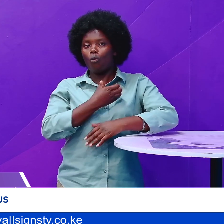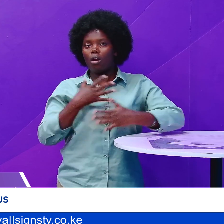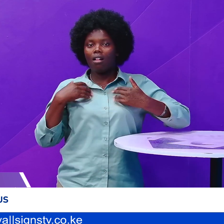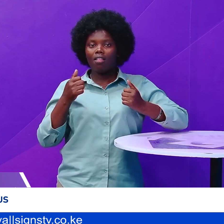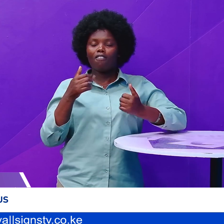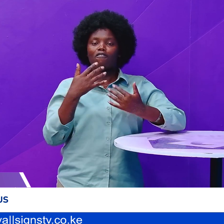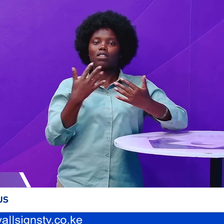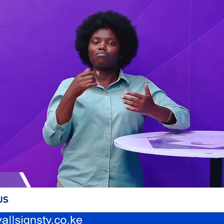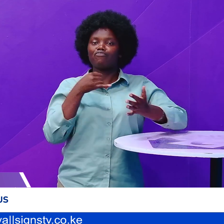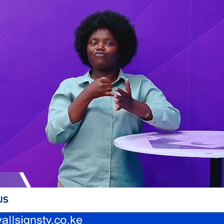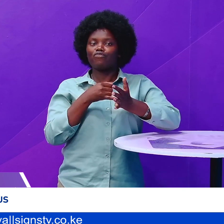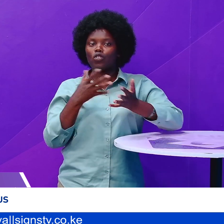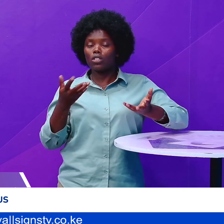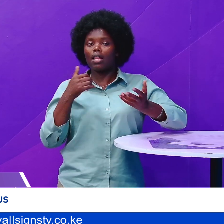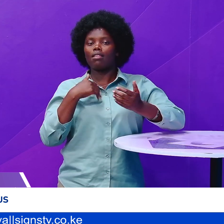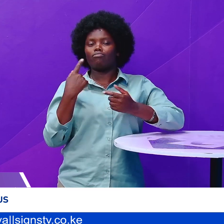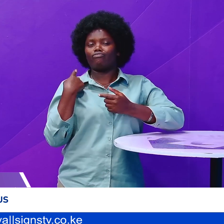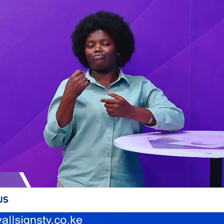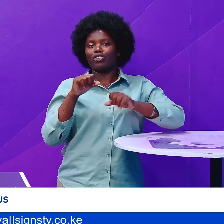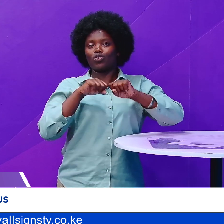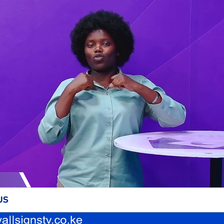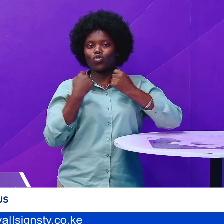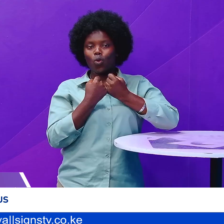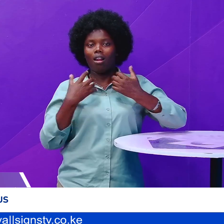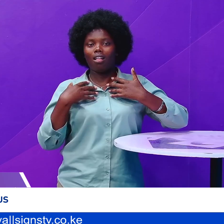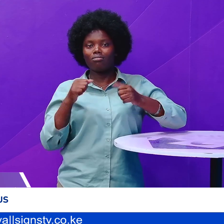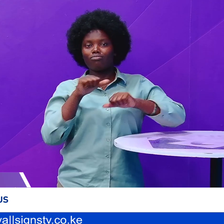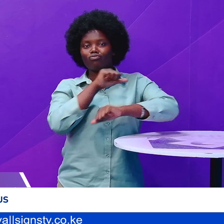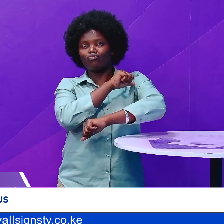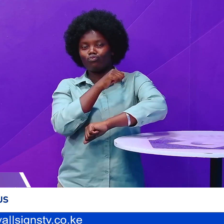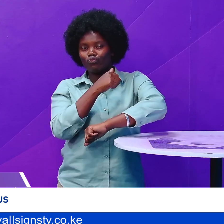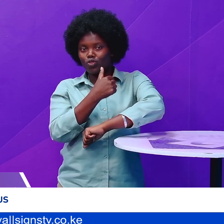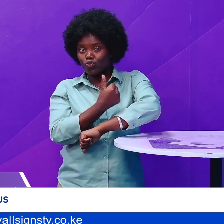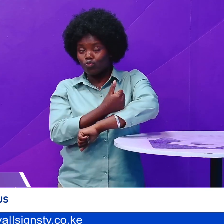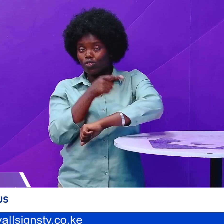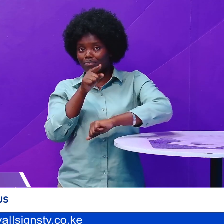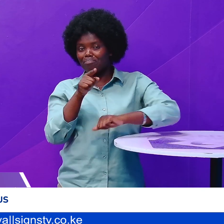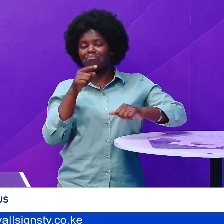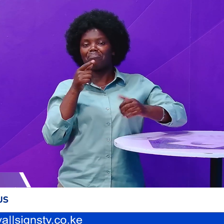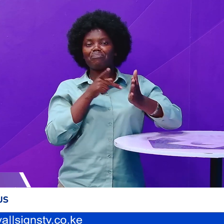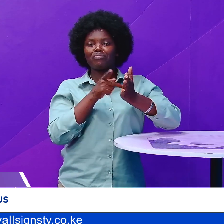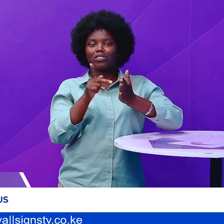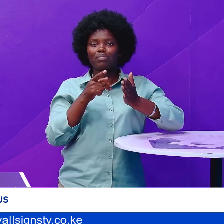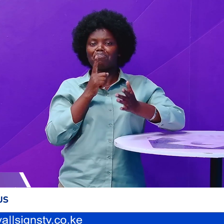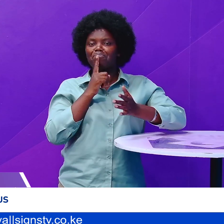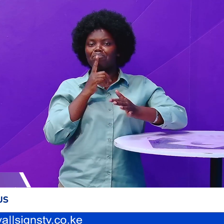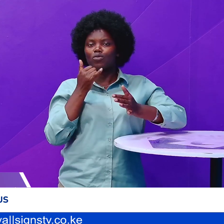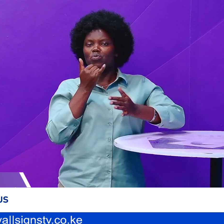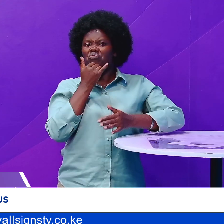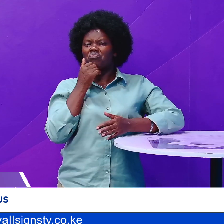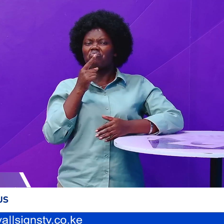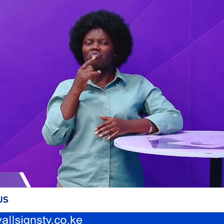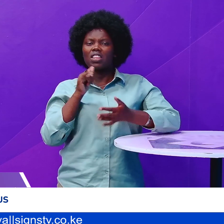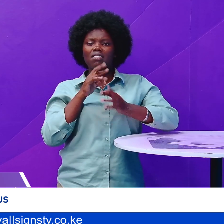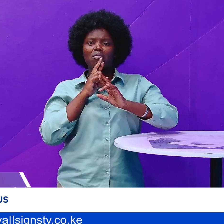National Assembly on health facilities implicated in the recent Social Health Authority (SHA)